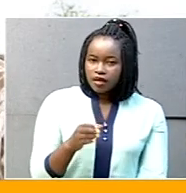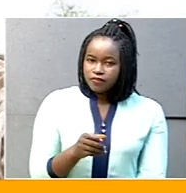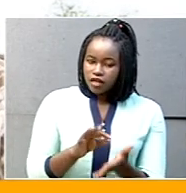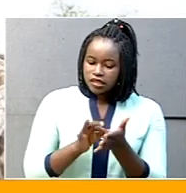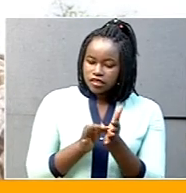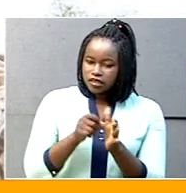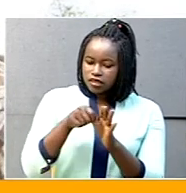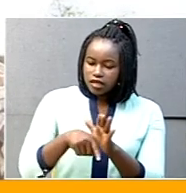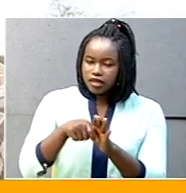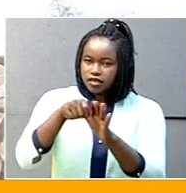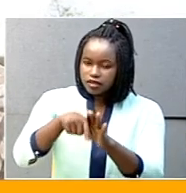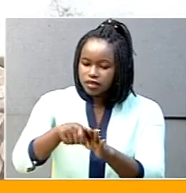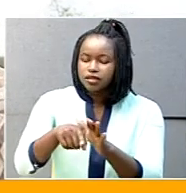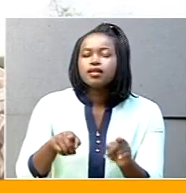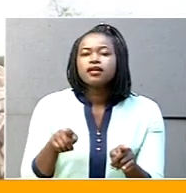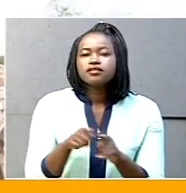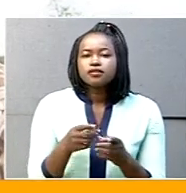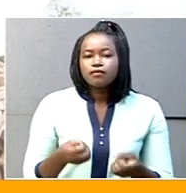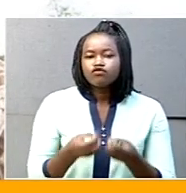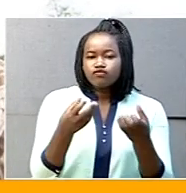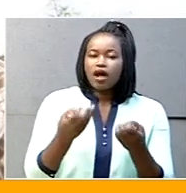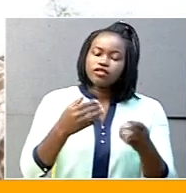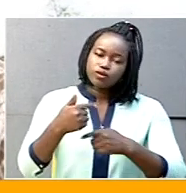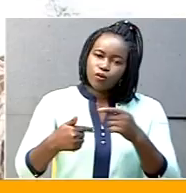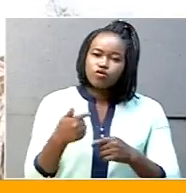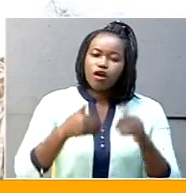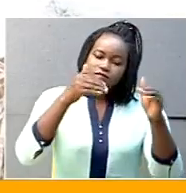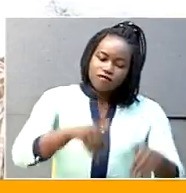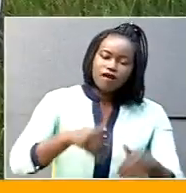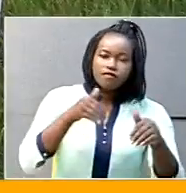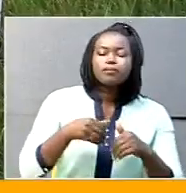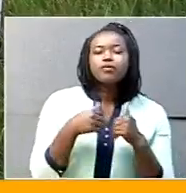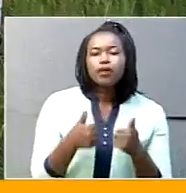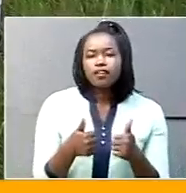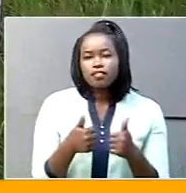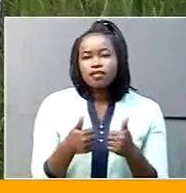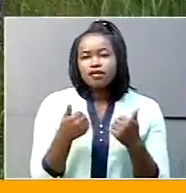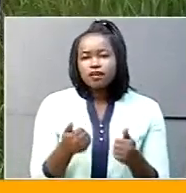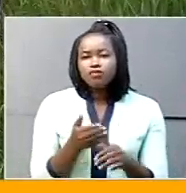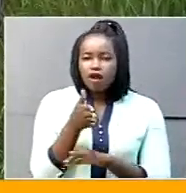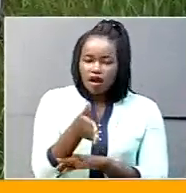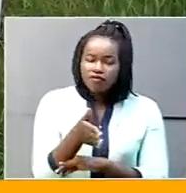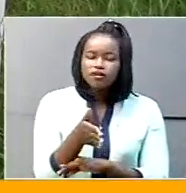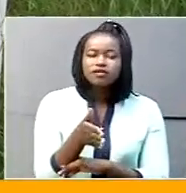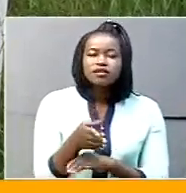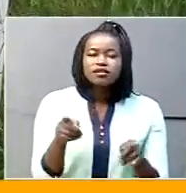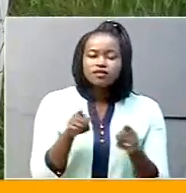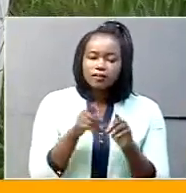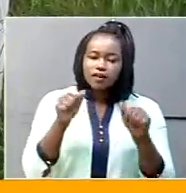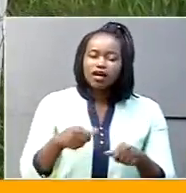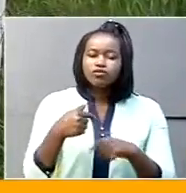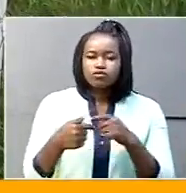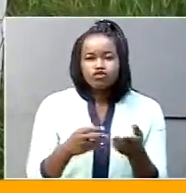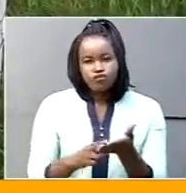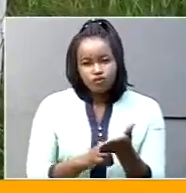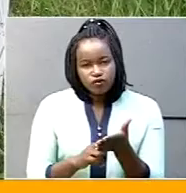grow this Rhodes grass on their farms, and then after that they can use the Rhodes grass to